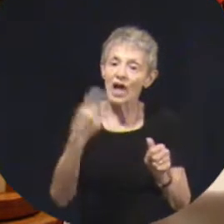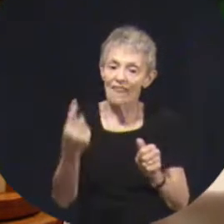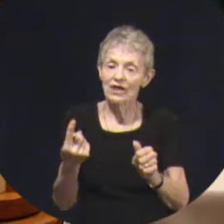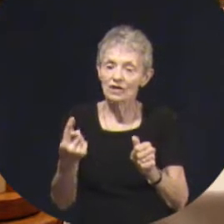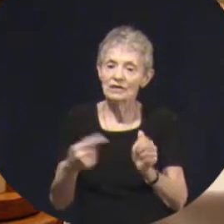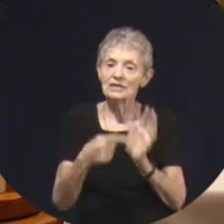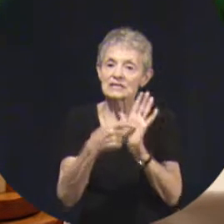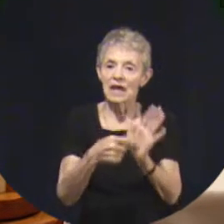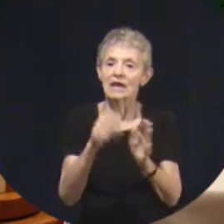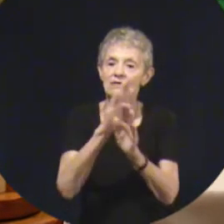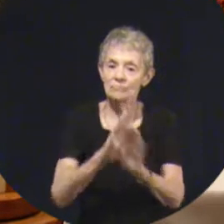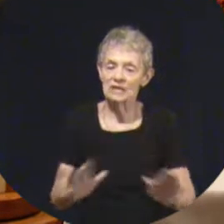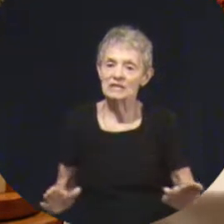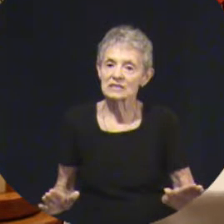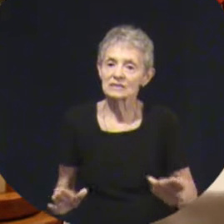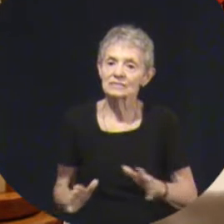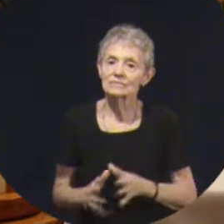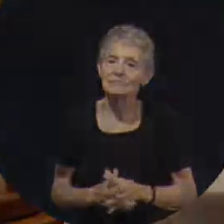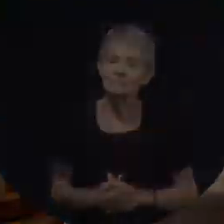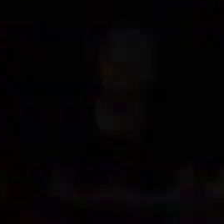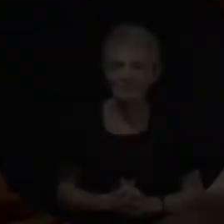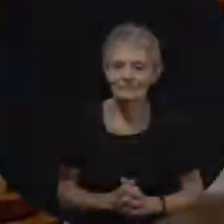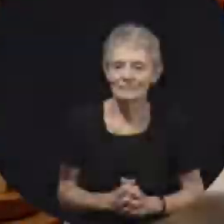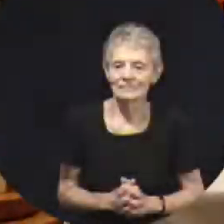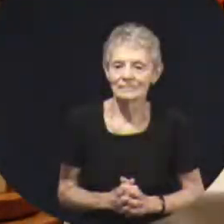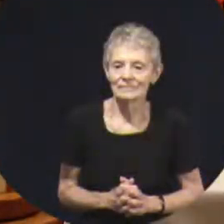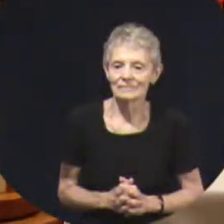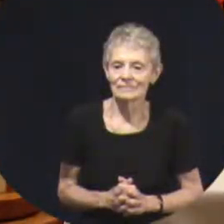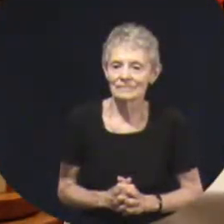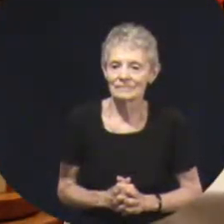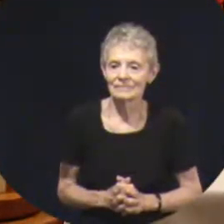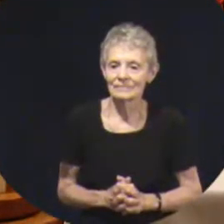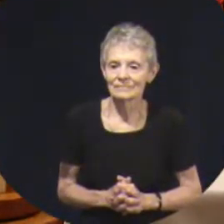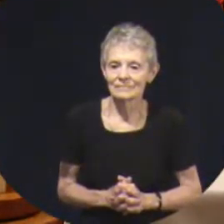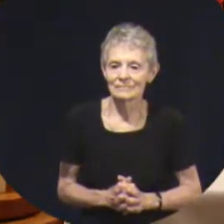us not into temptation, but deliver us from evil.